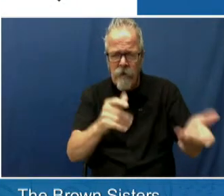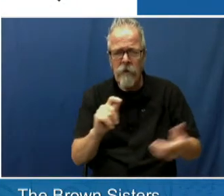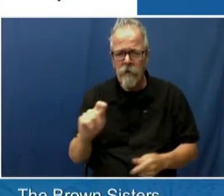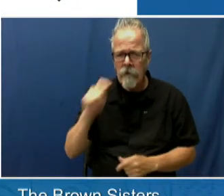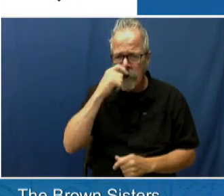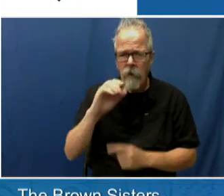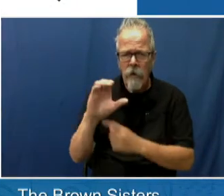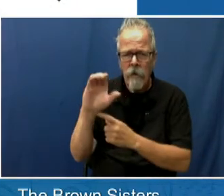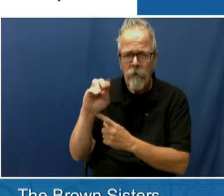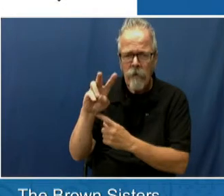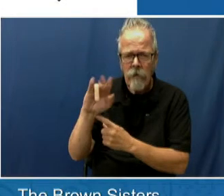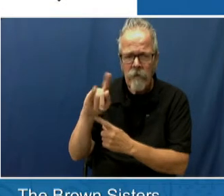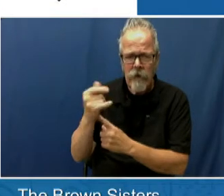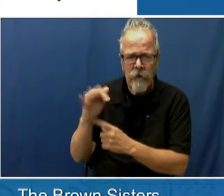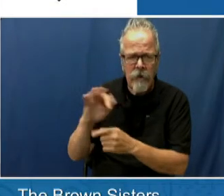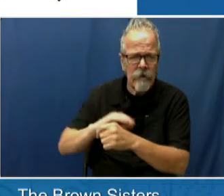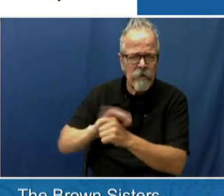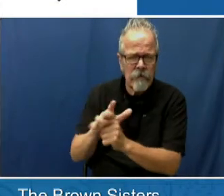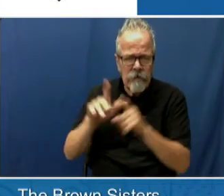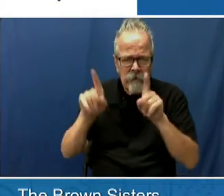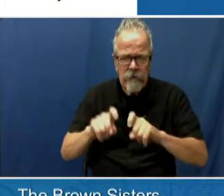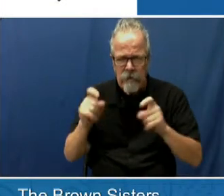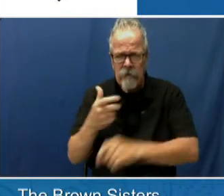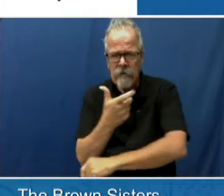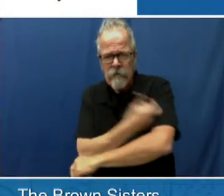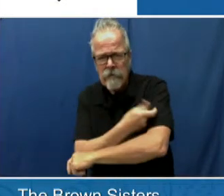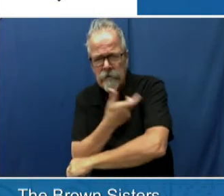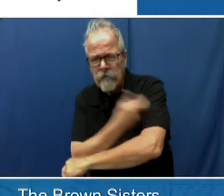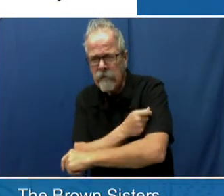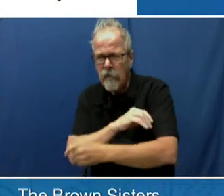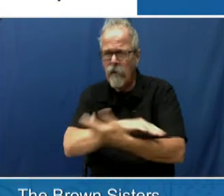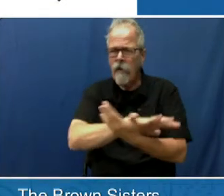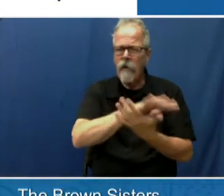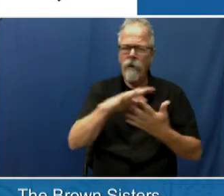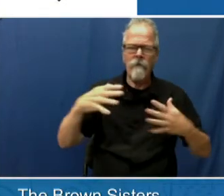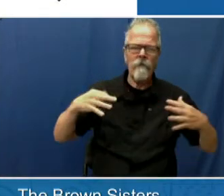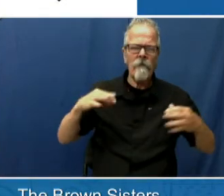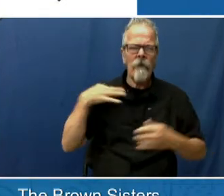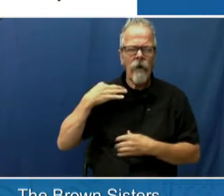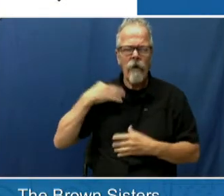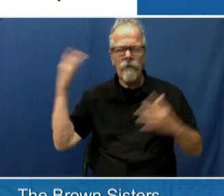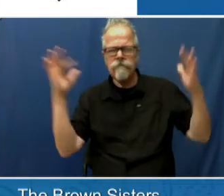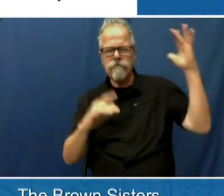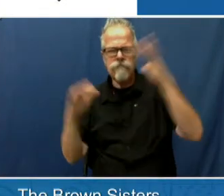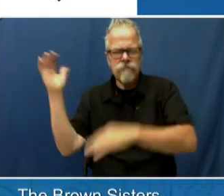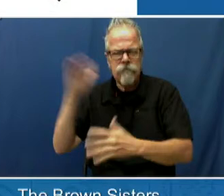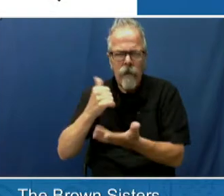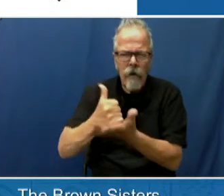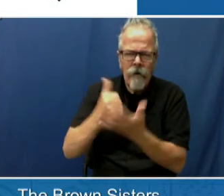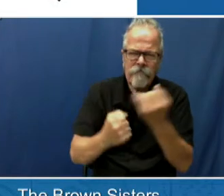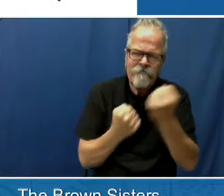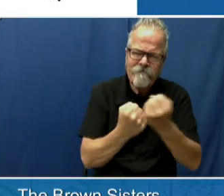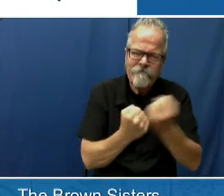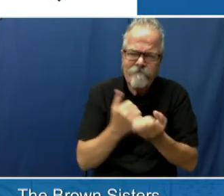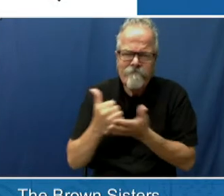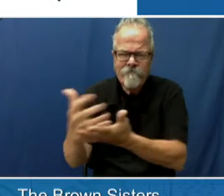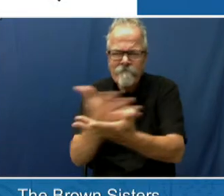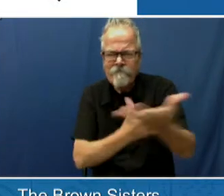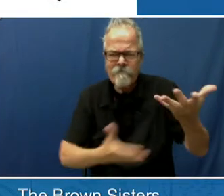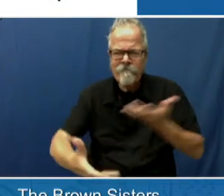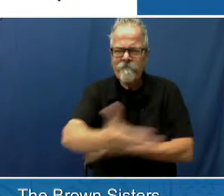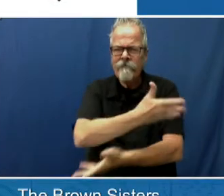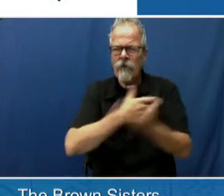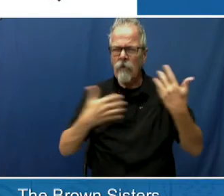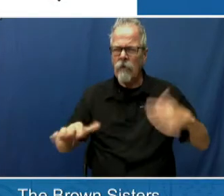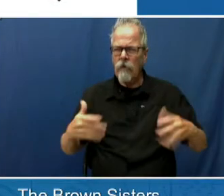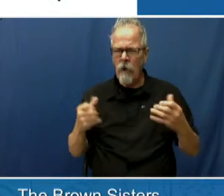Literally thousands of community members came together to help clean up litter and abate graffiti. So many people